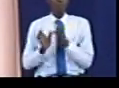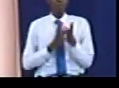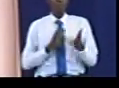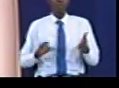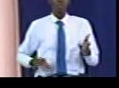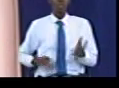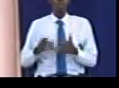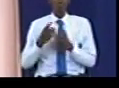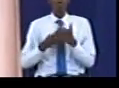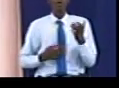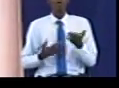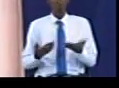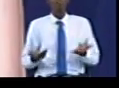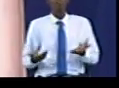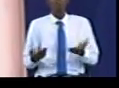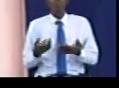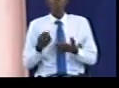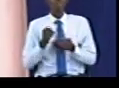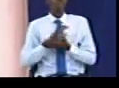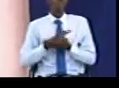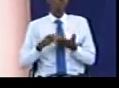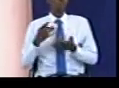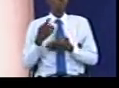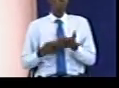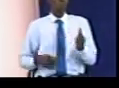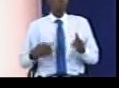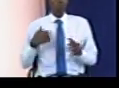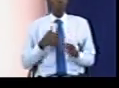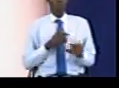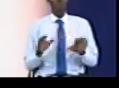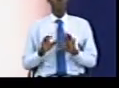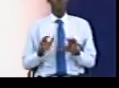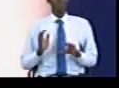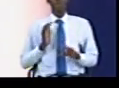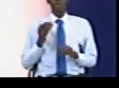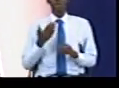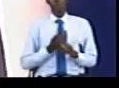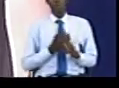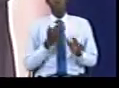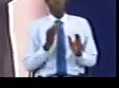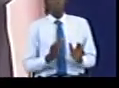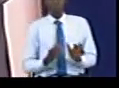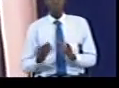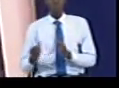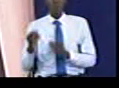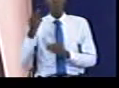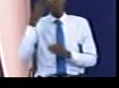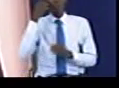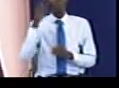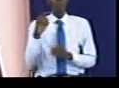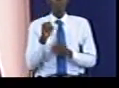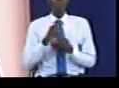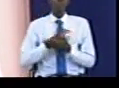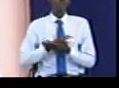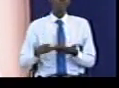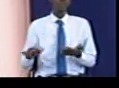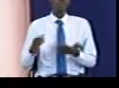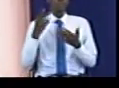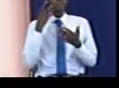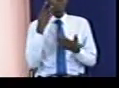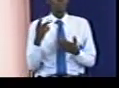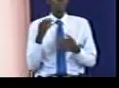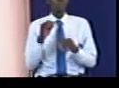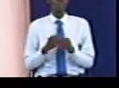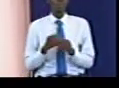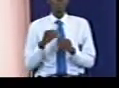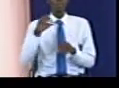about sanctification? What do we do? Our preparation for sanctification. We're coming to